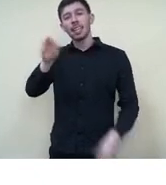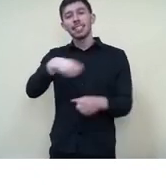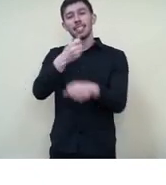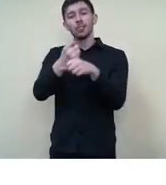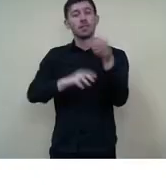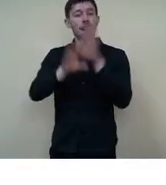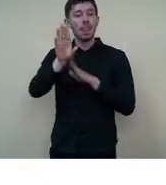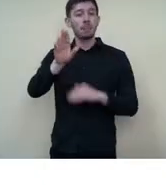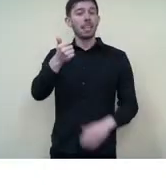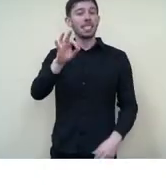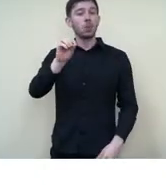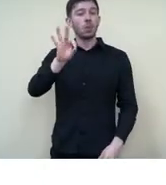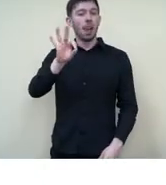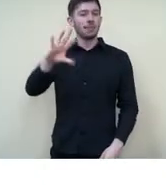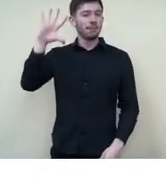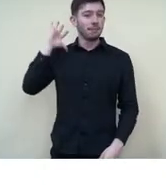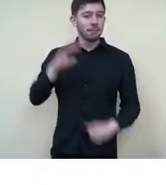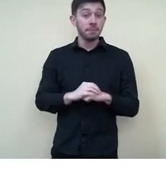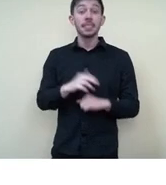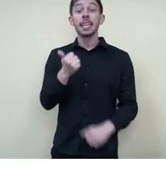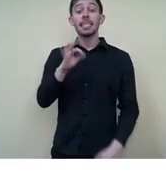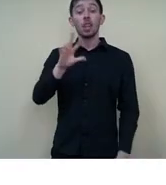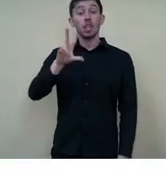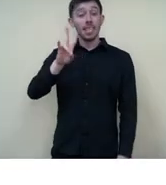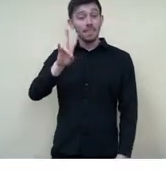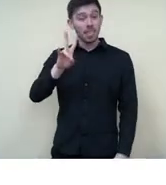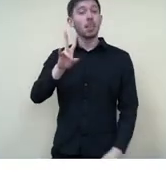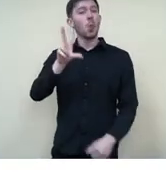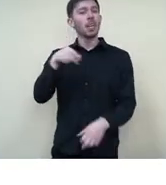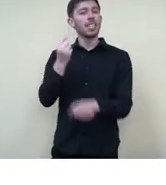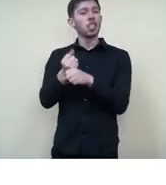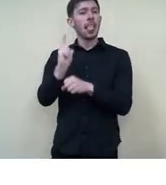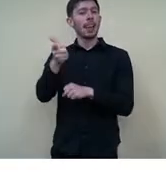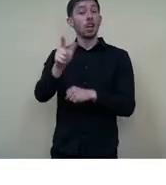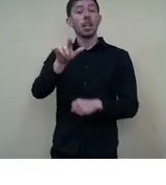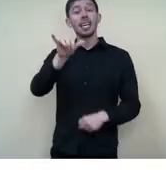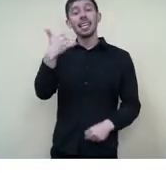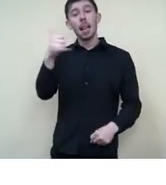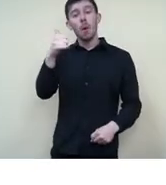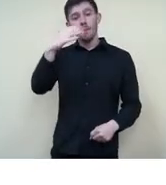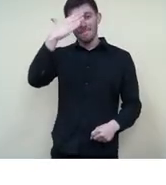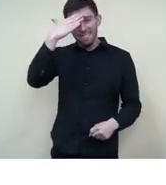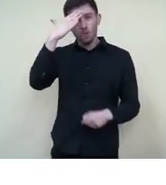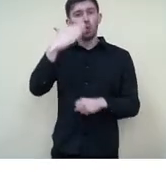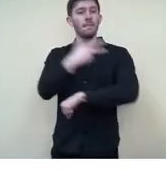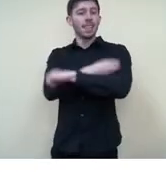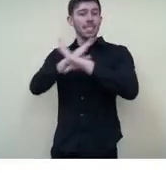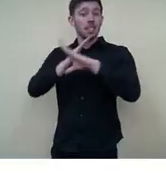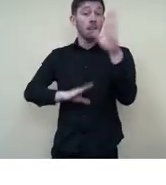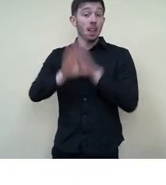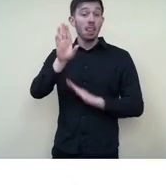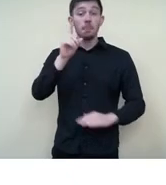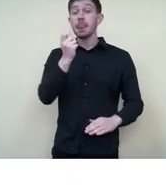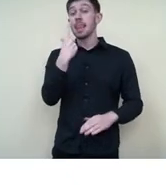back in 1909. In 1937, almost 30 years later, the yellow fever vaccine was developed, and this took